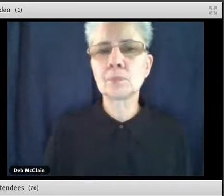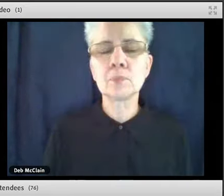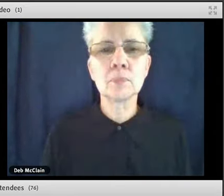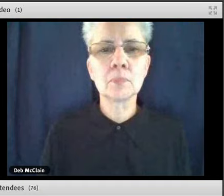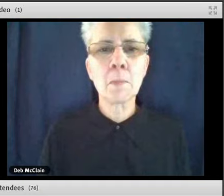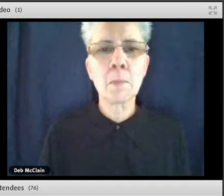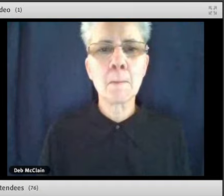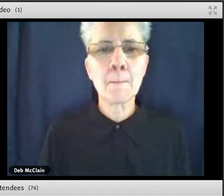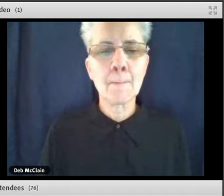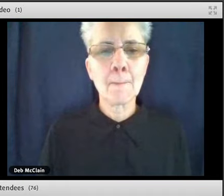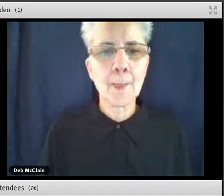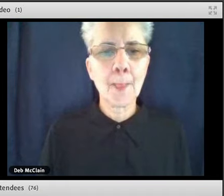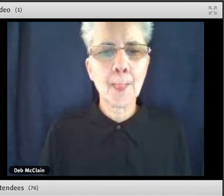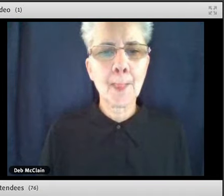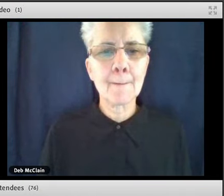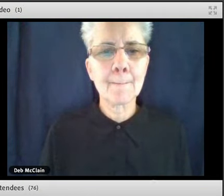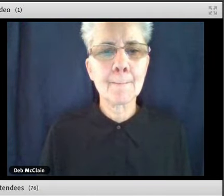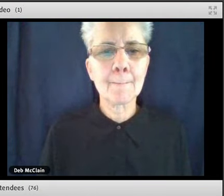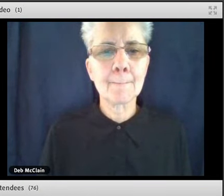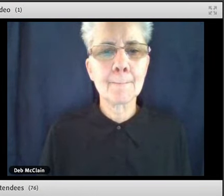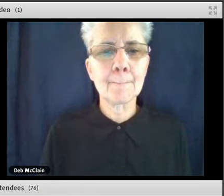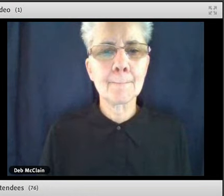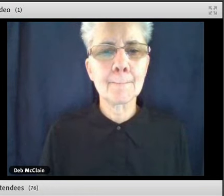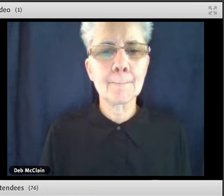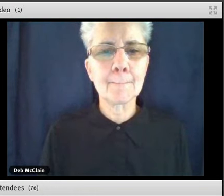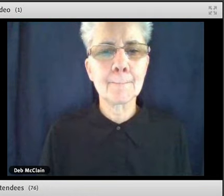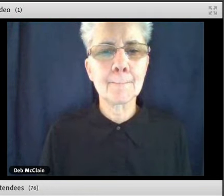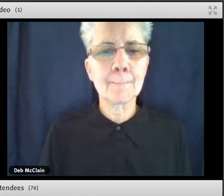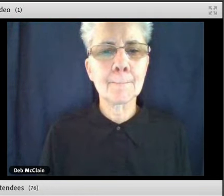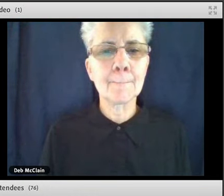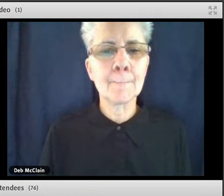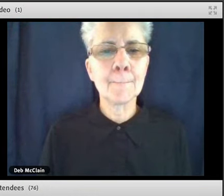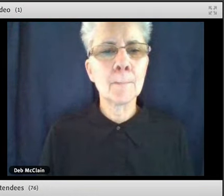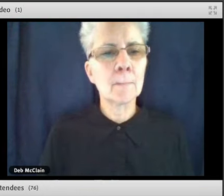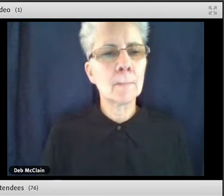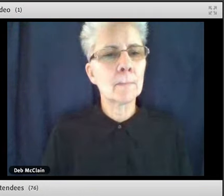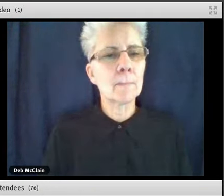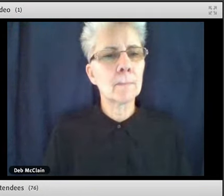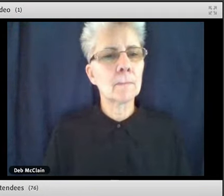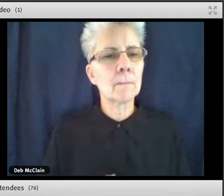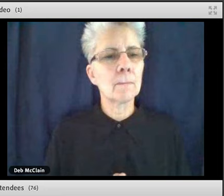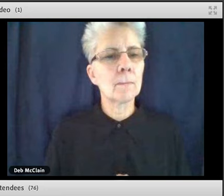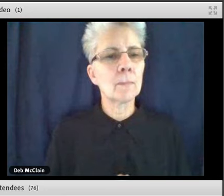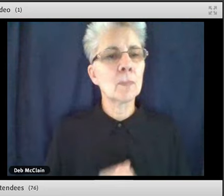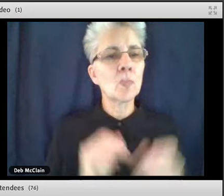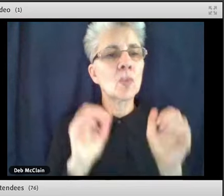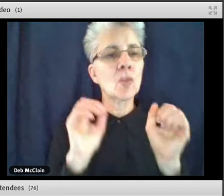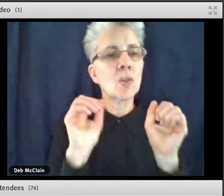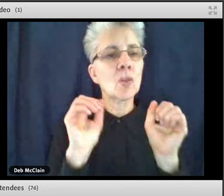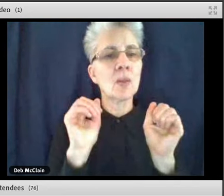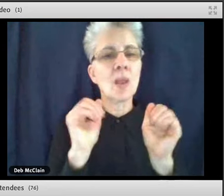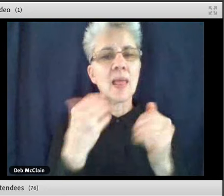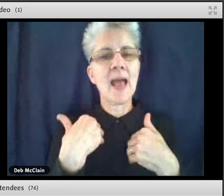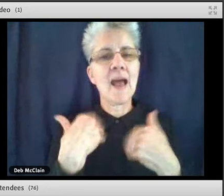of Health, where they've got the dashboard that I showed you. Okay, let me switch back to the PowerPoint.